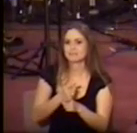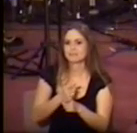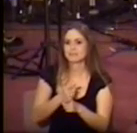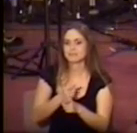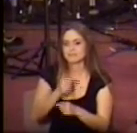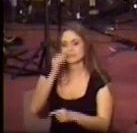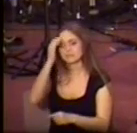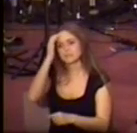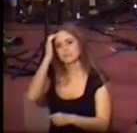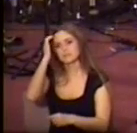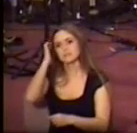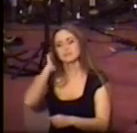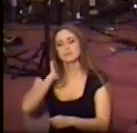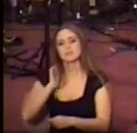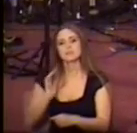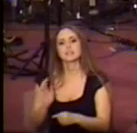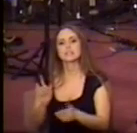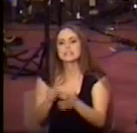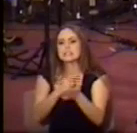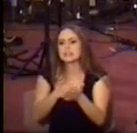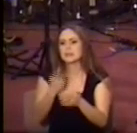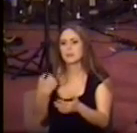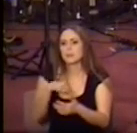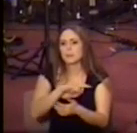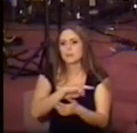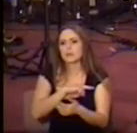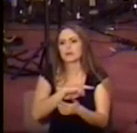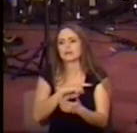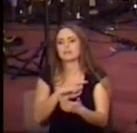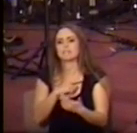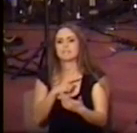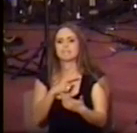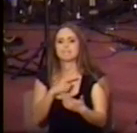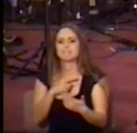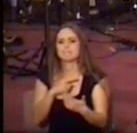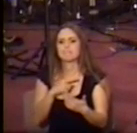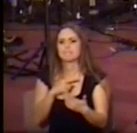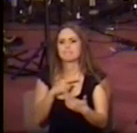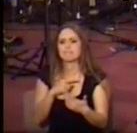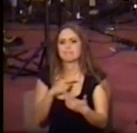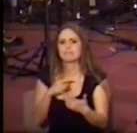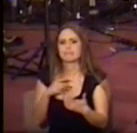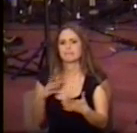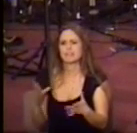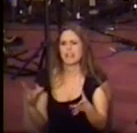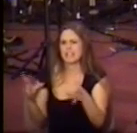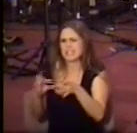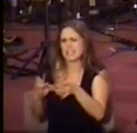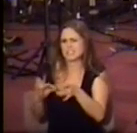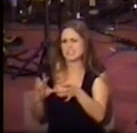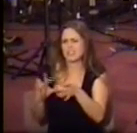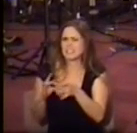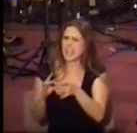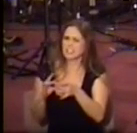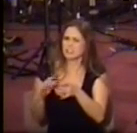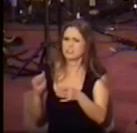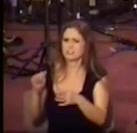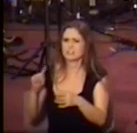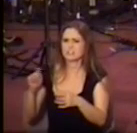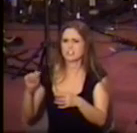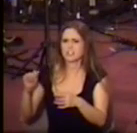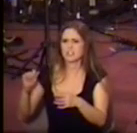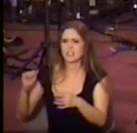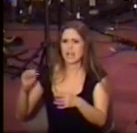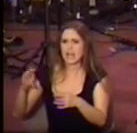you see but sometimes we we are so ingrained we are so attached we're all so caught up in